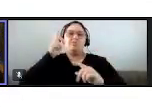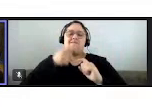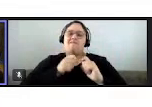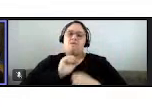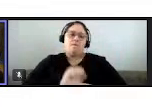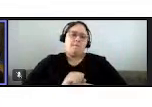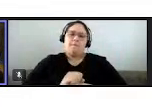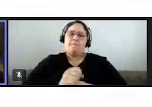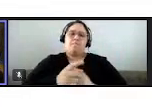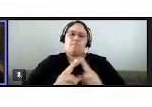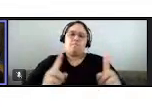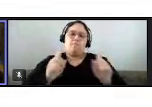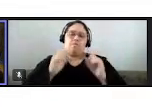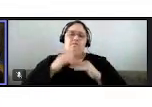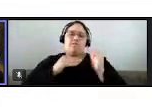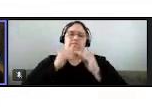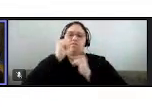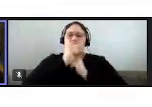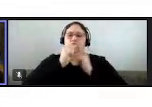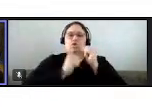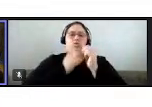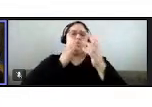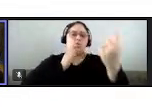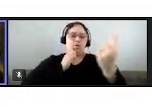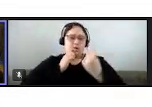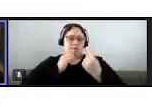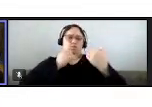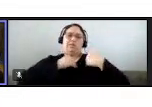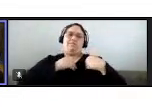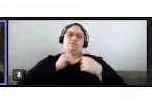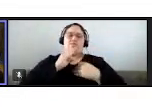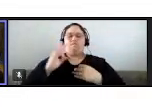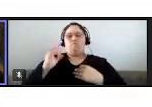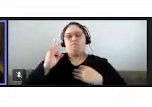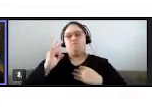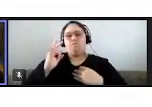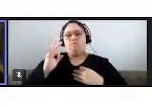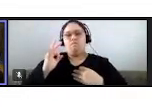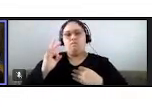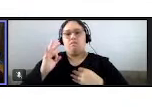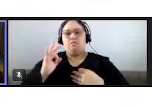from the Department of Infrastructure when coming to the safety of the